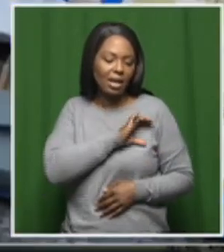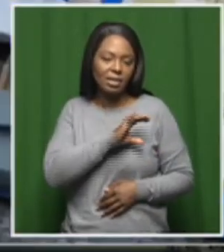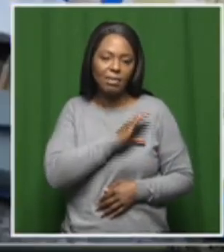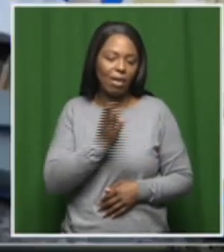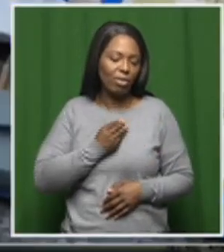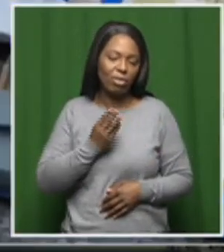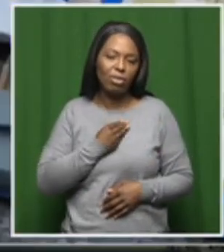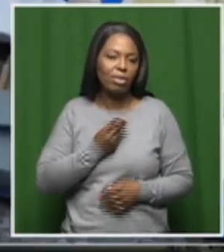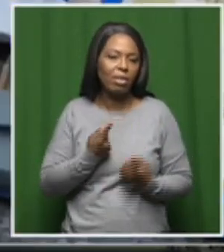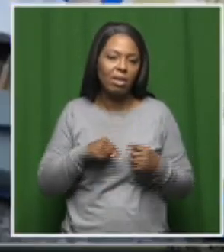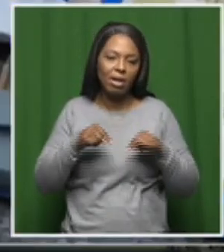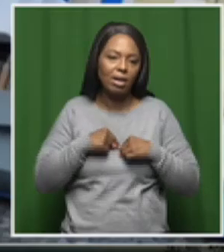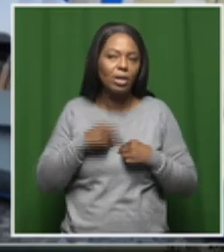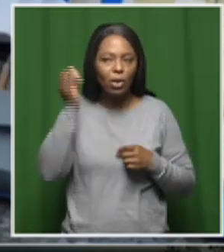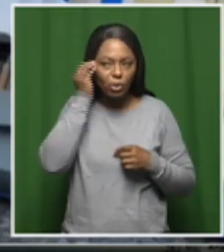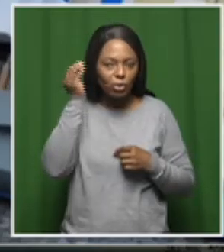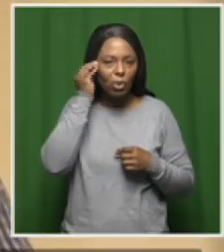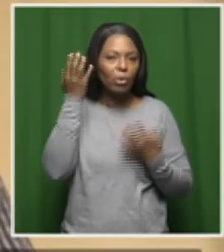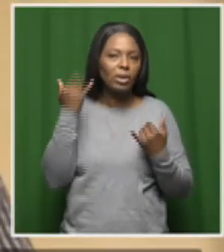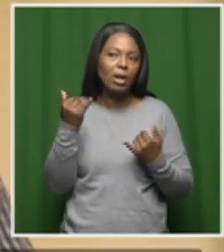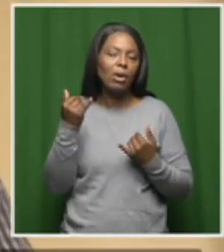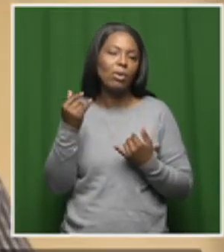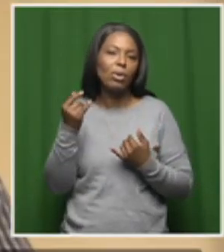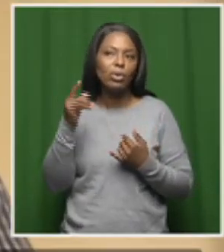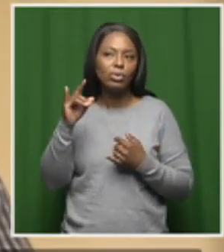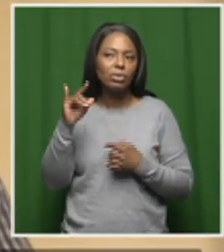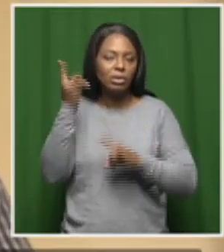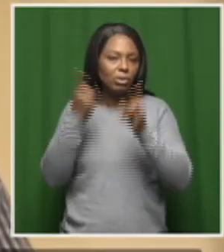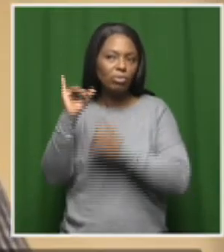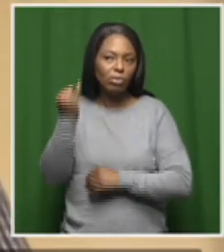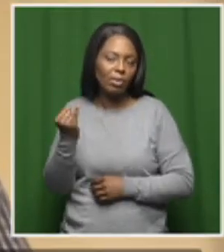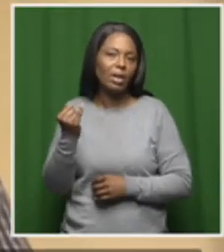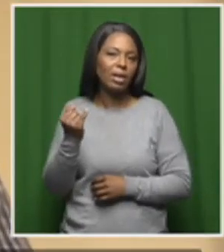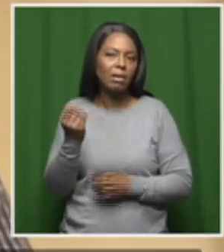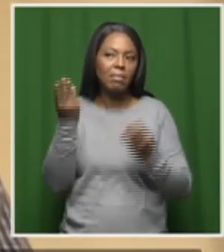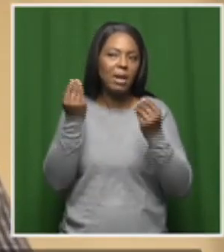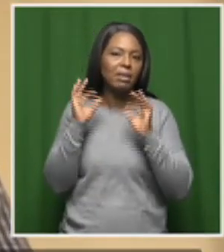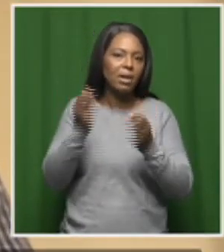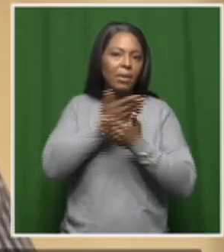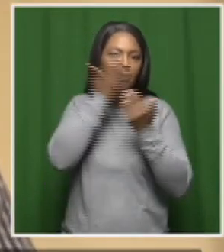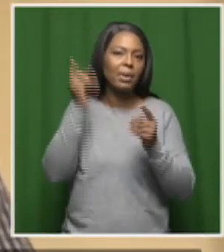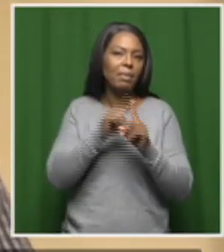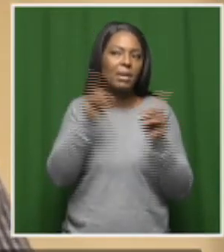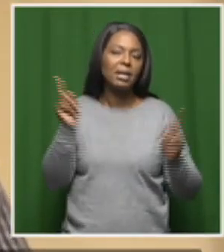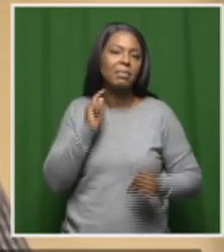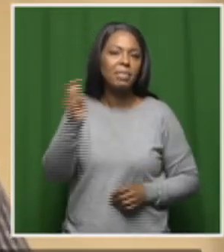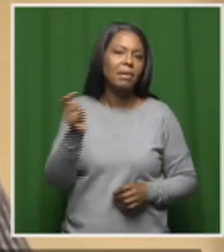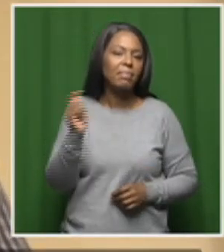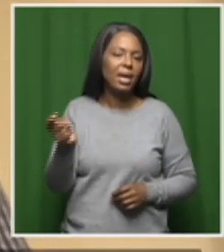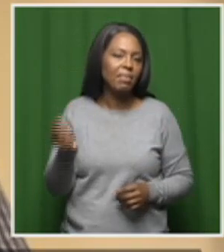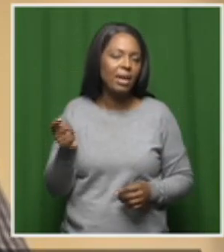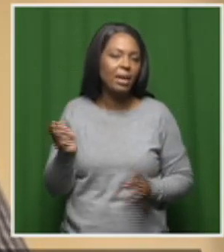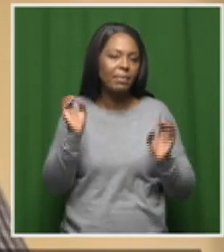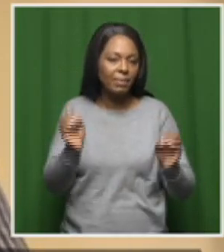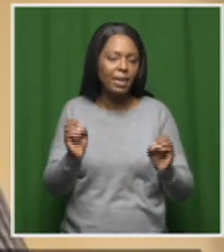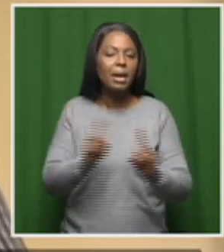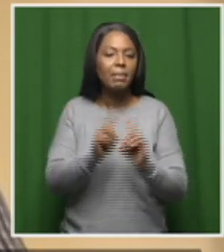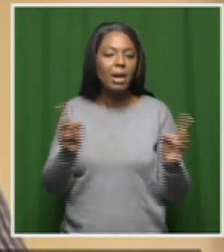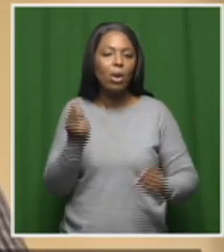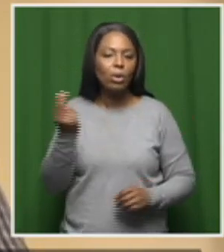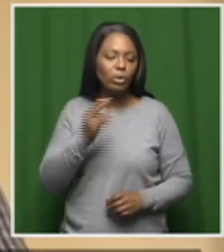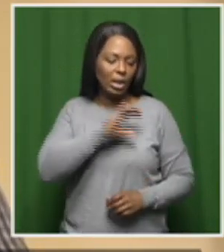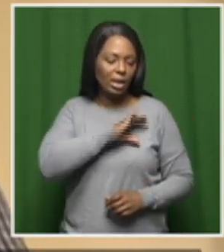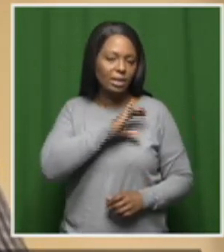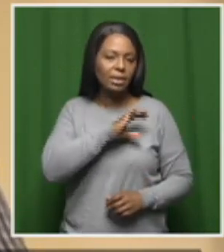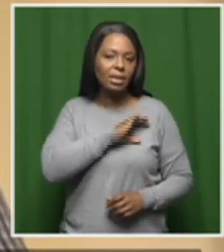that they knew that the city was inefficient. And because of that, then they don't have to pay. But also there are customers that are paying some of